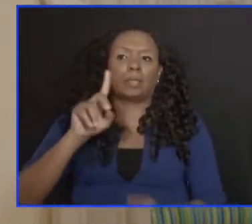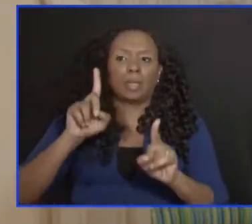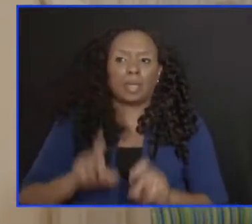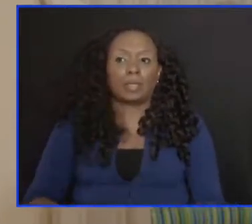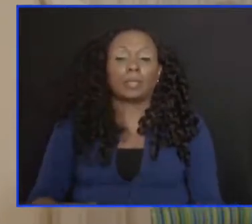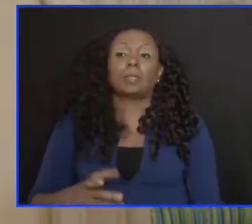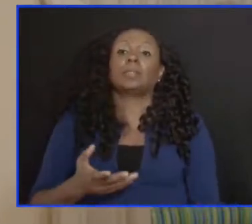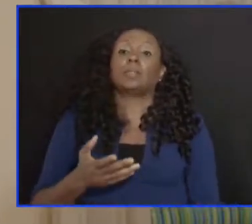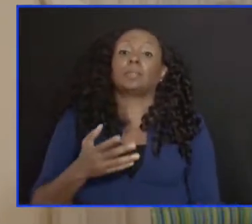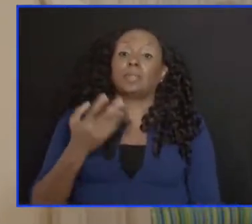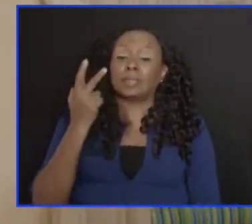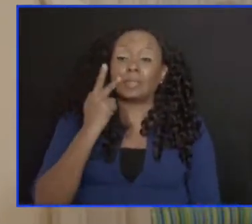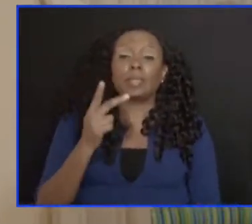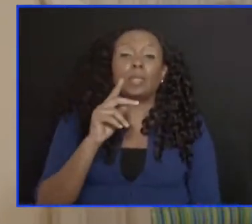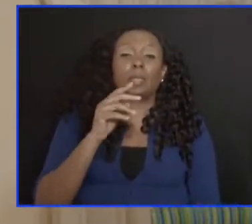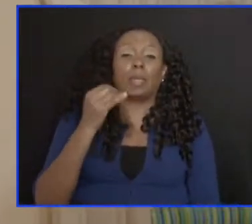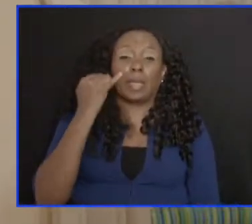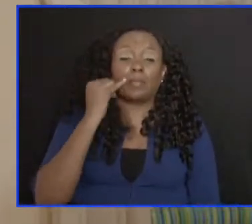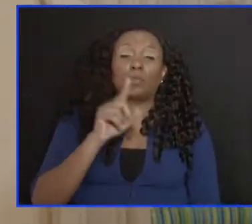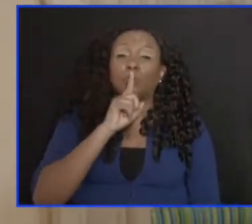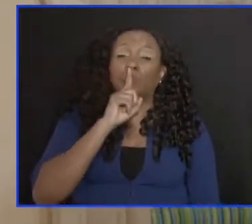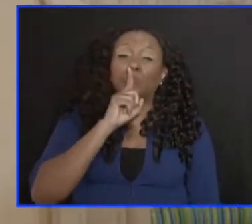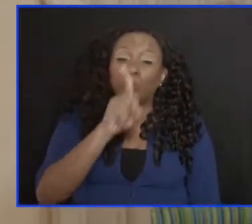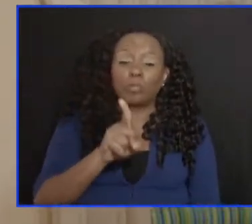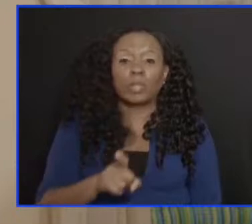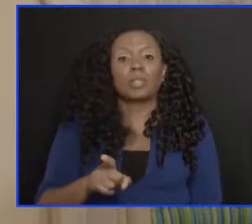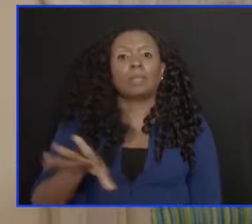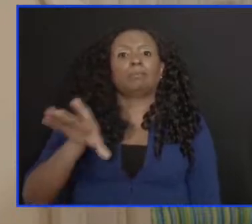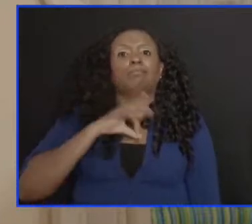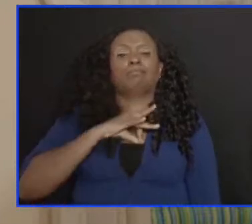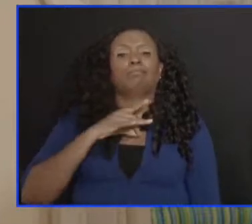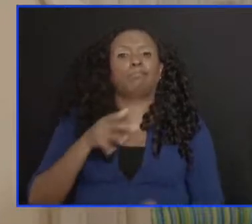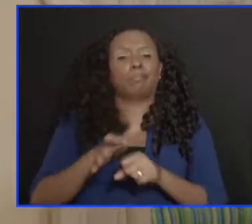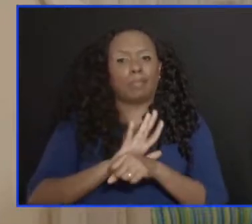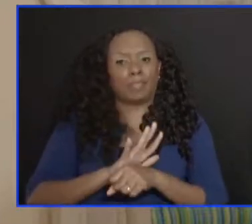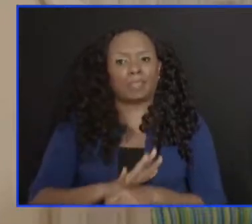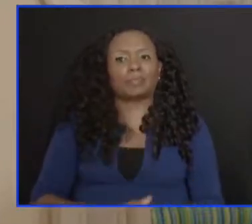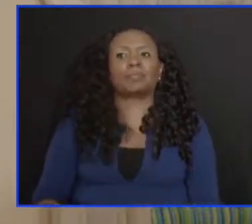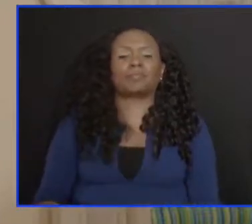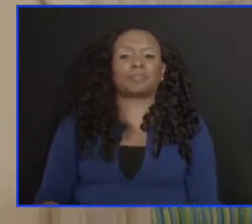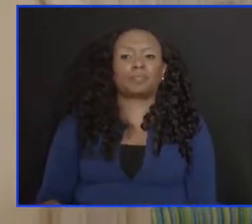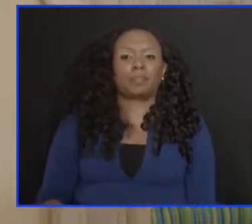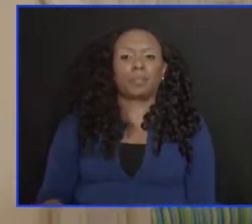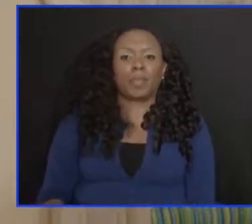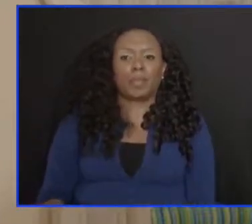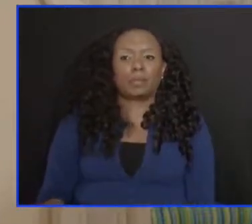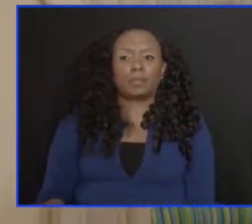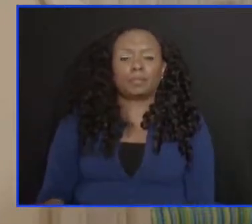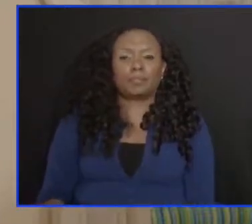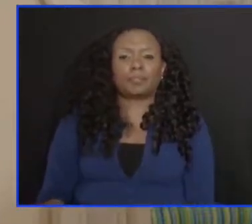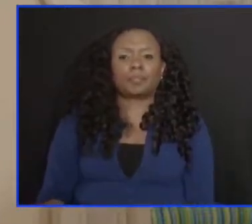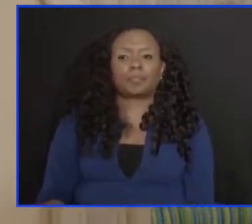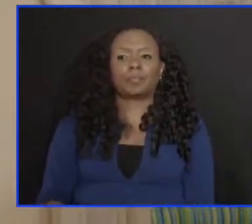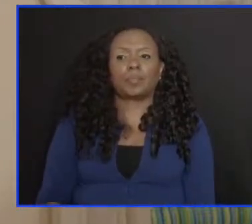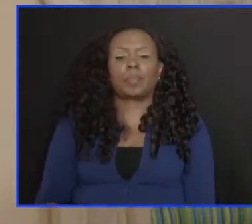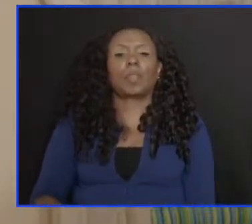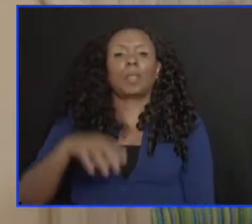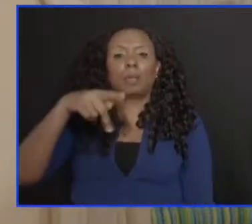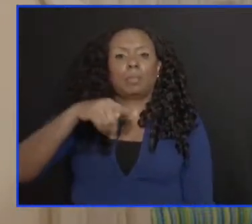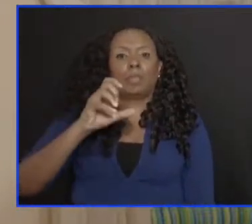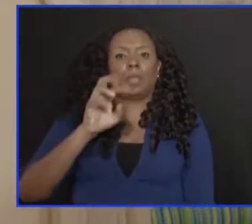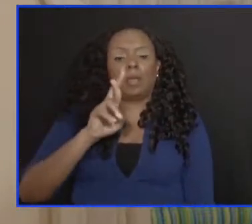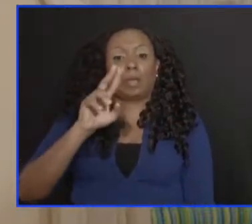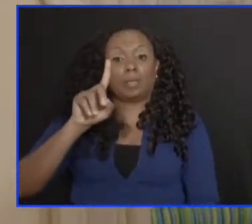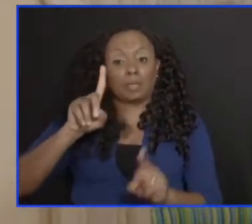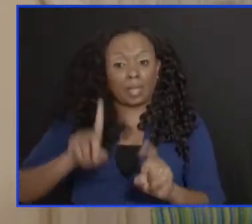that person was exposed to COVID and has converted. So at the end of that period, the PCR test would definitively